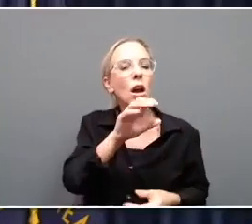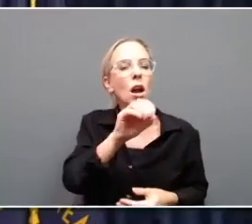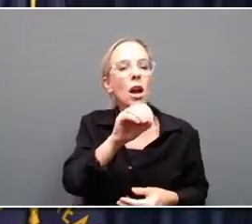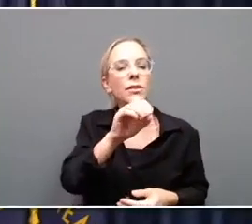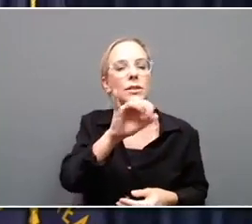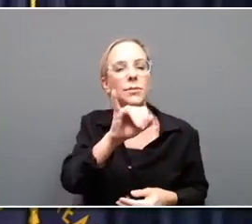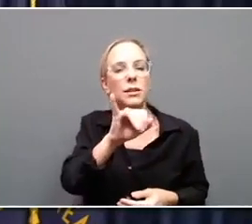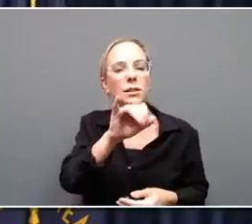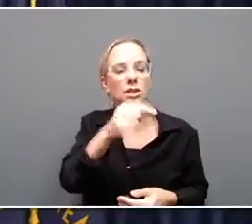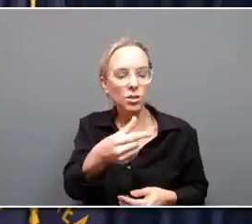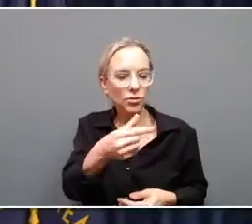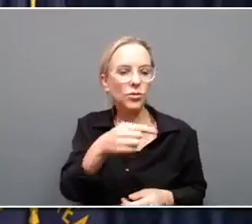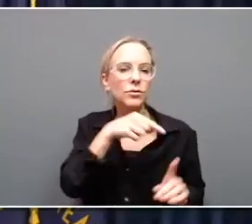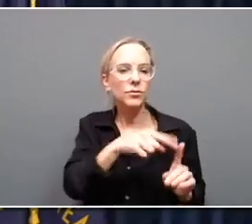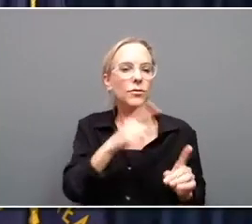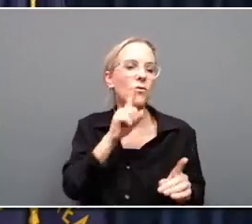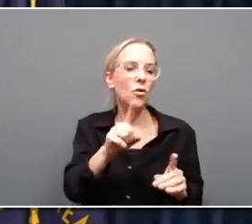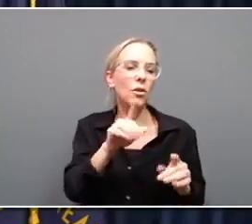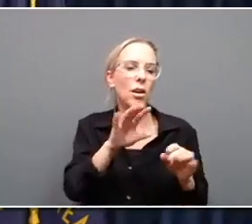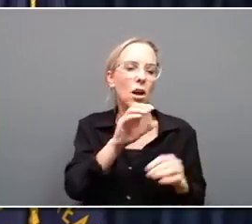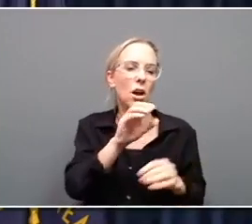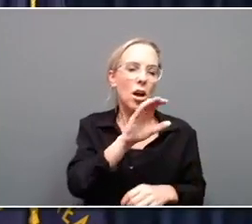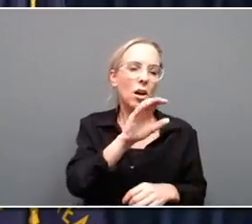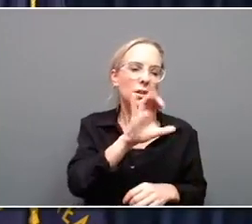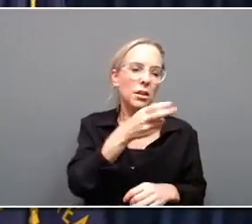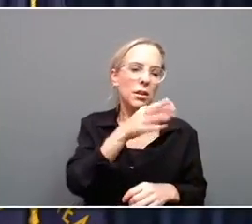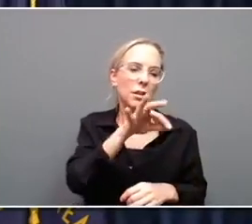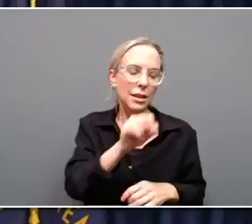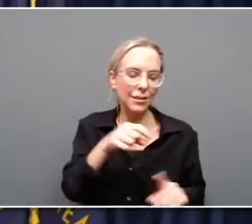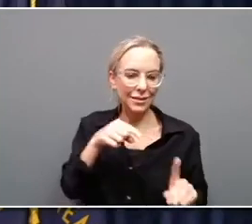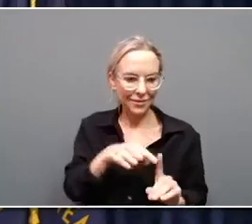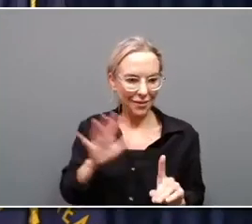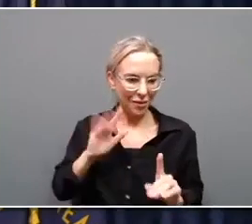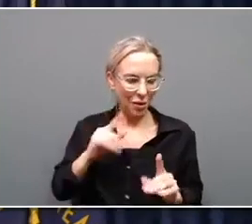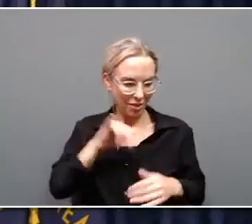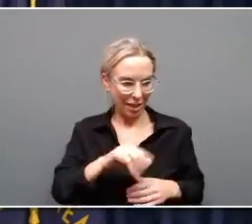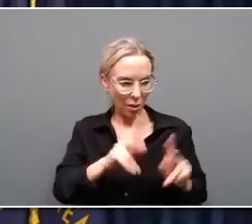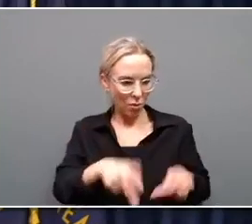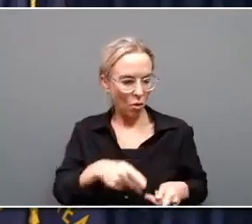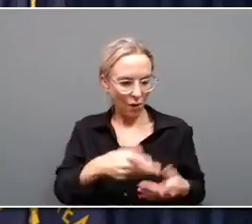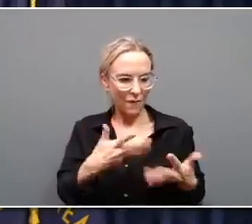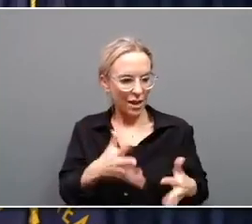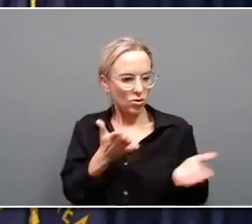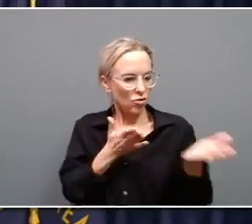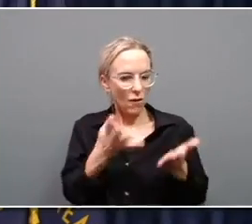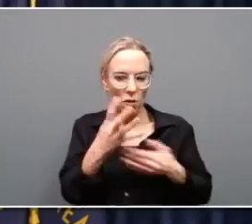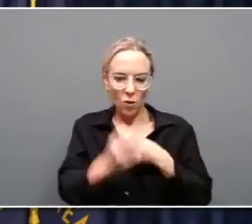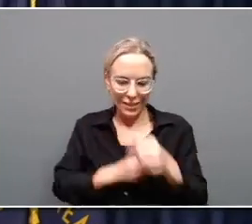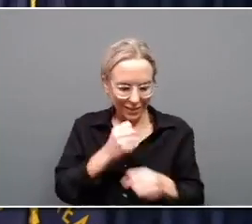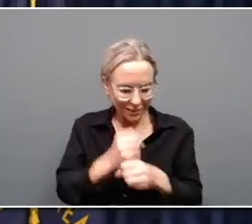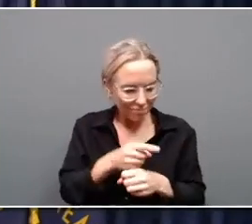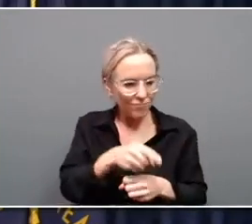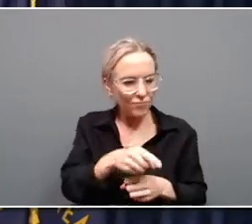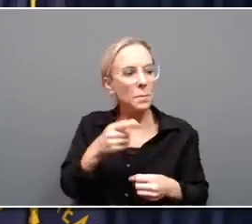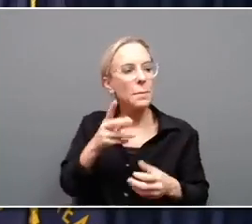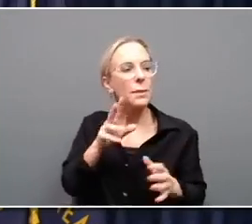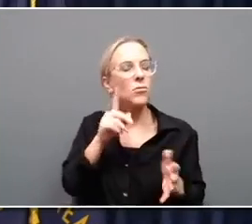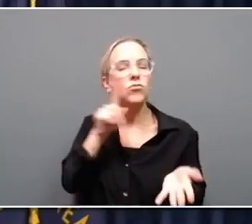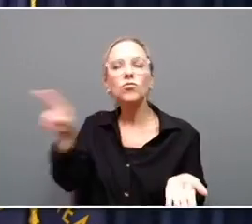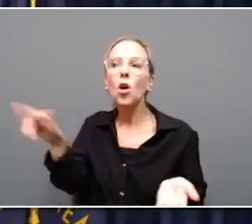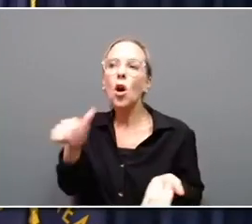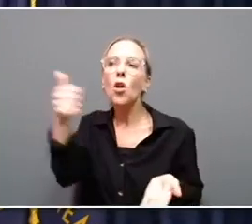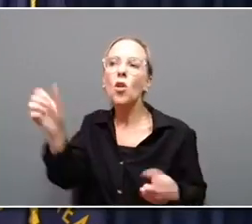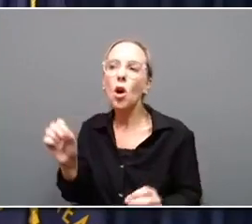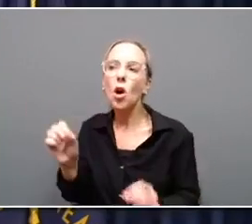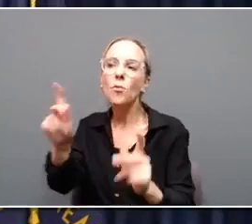Health and Family Services. Adam Mather, after serving 4 years, is looking at other opportunities in moving